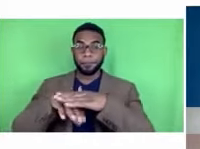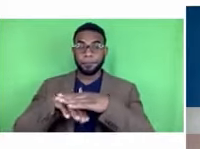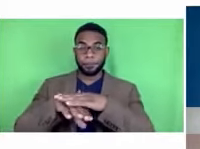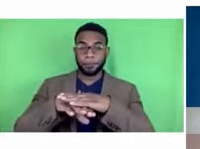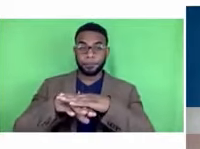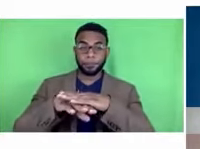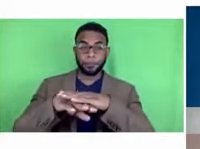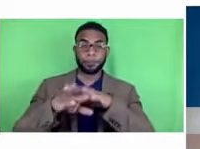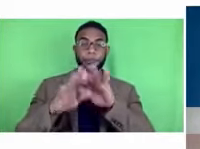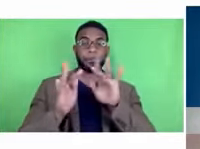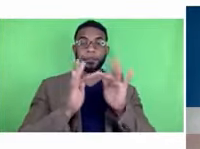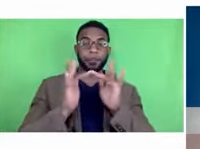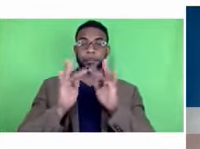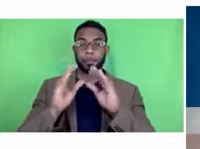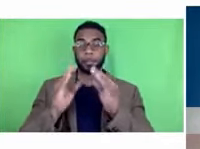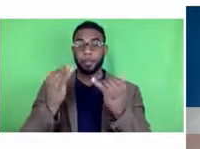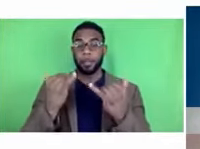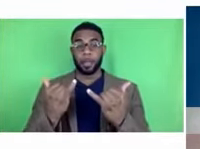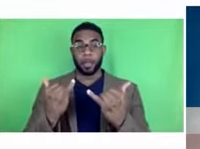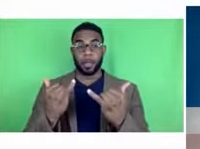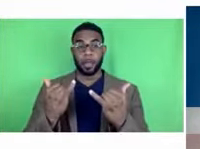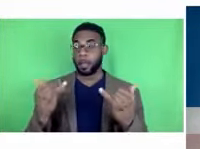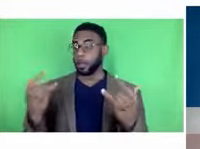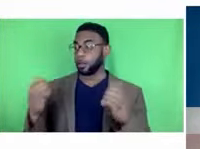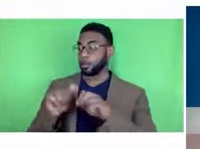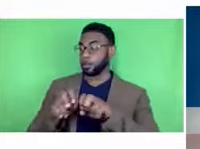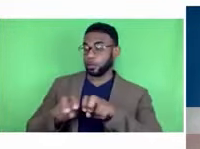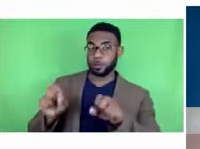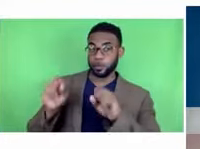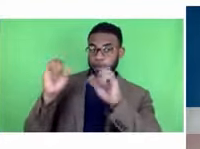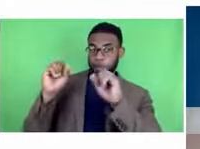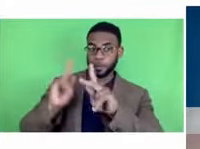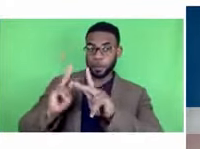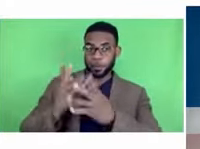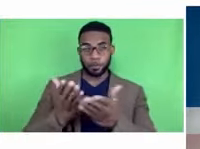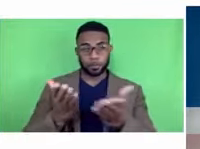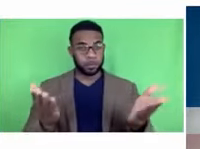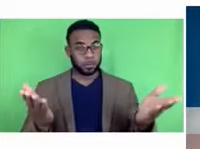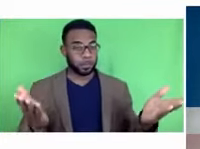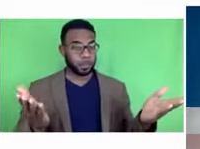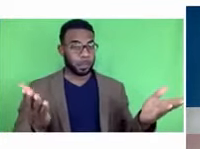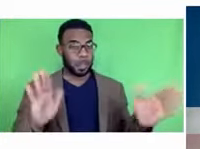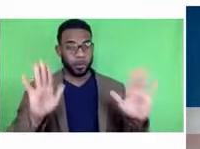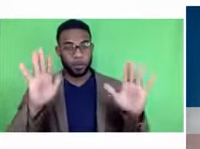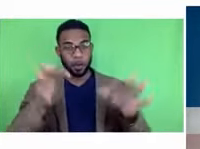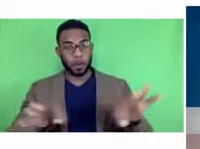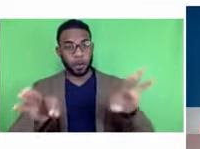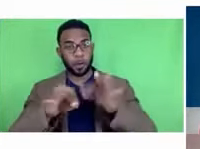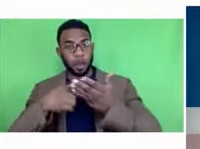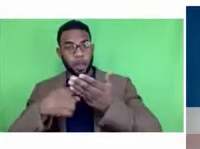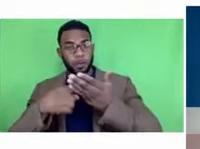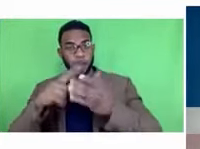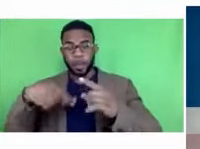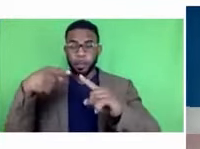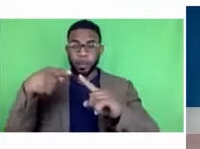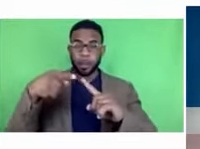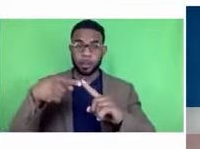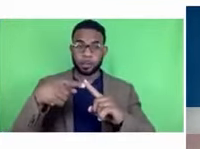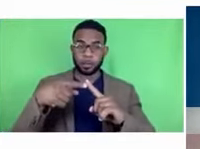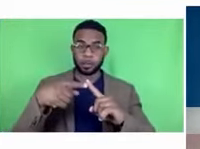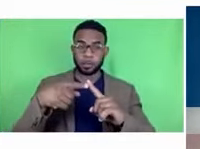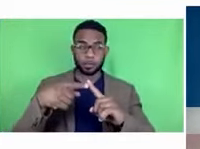Conference. Today, I'm gathered with a few fantastic people to have a really great, important conversation about